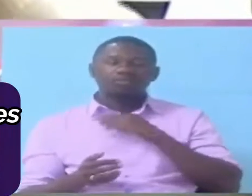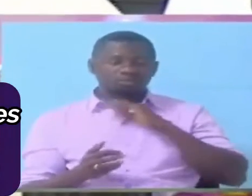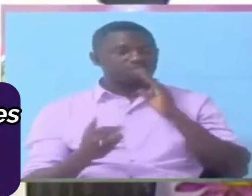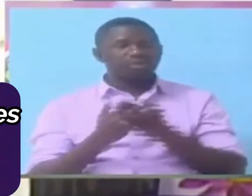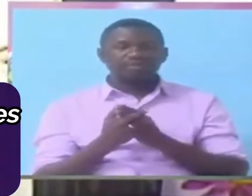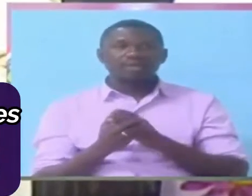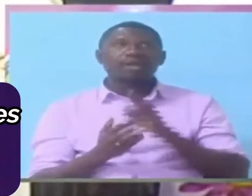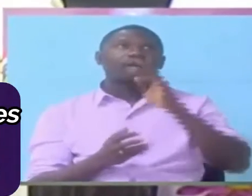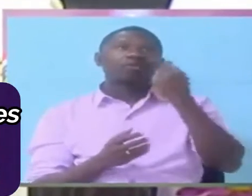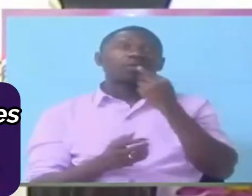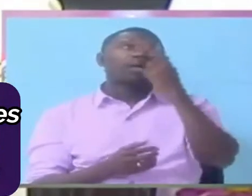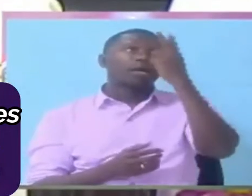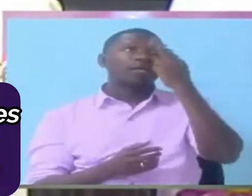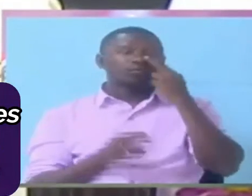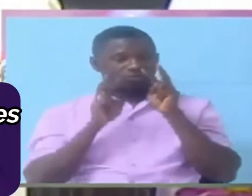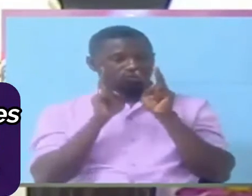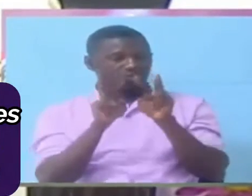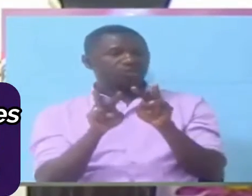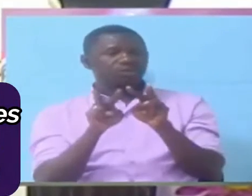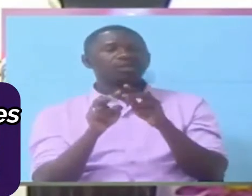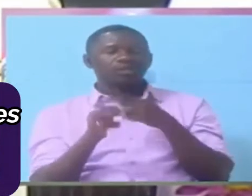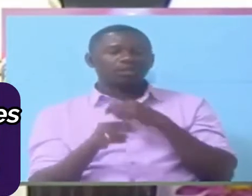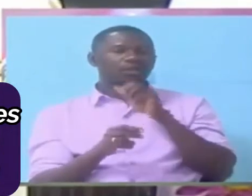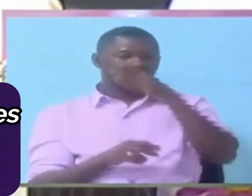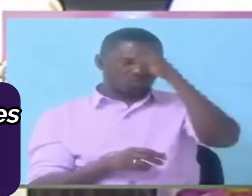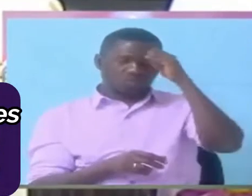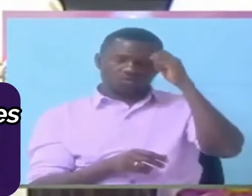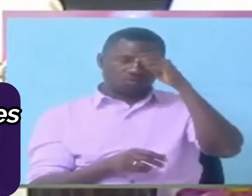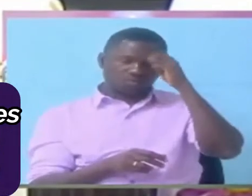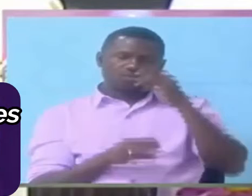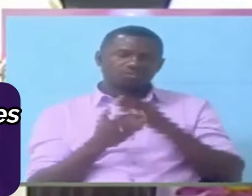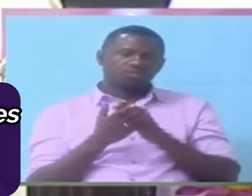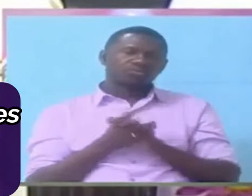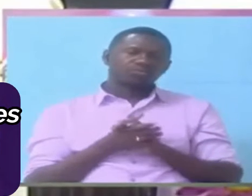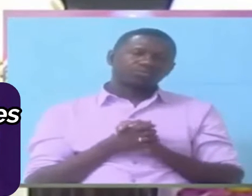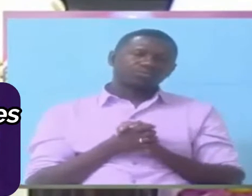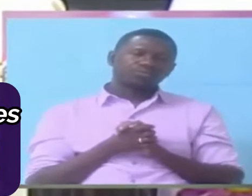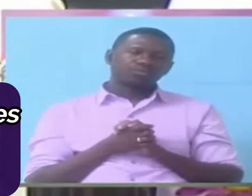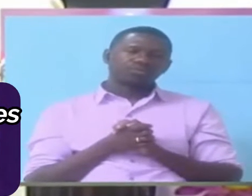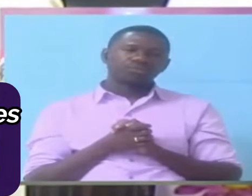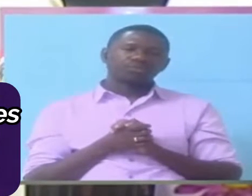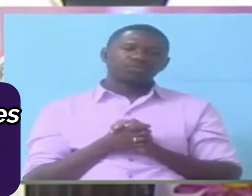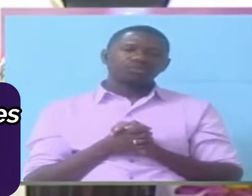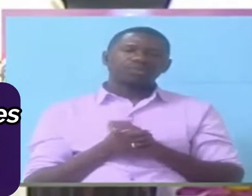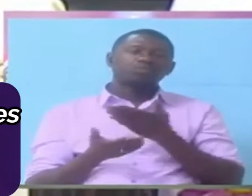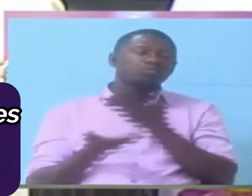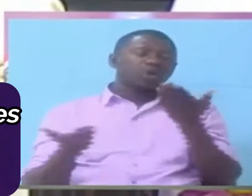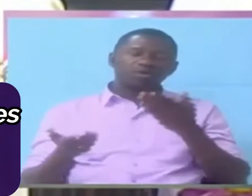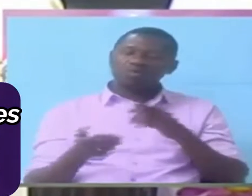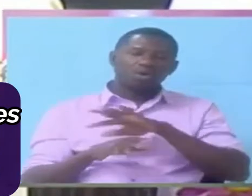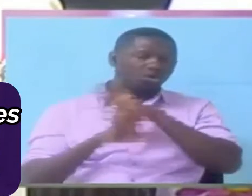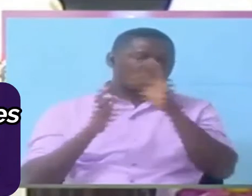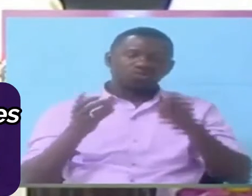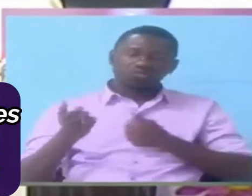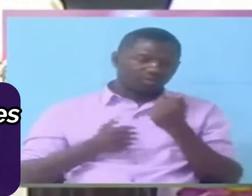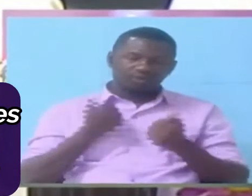They should have seen that it is Allah who is seeing them the job they are doing. That is